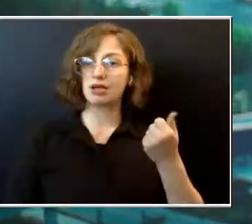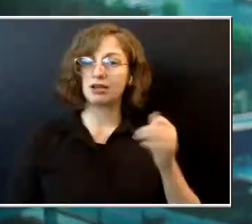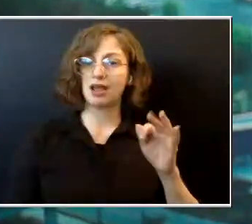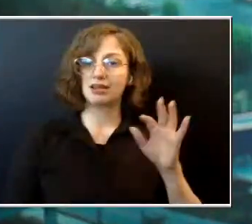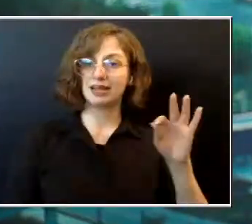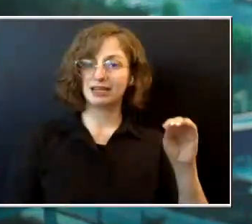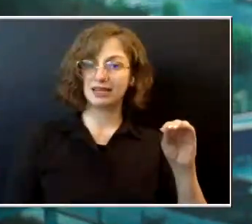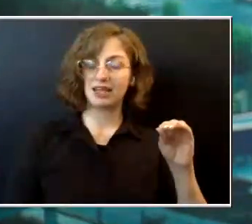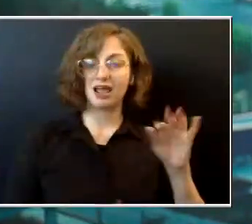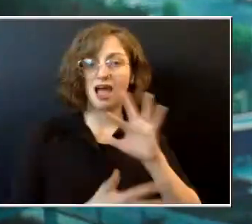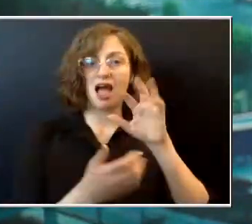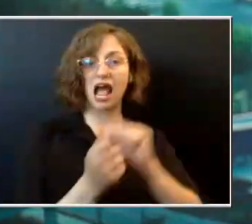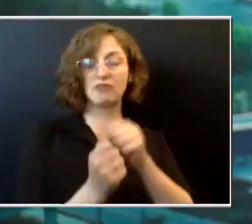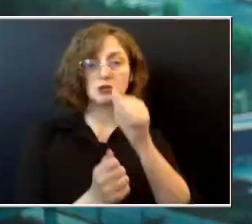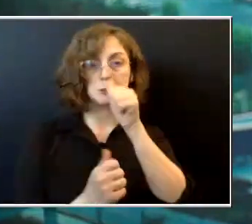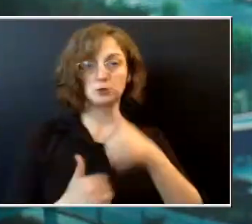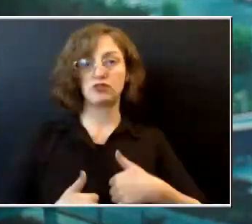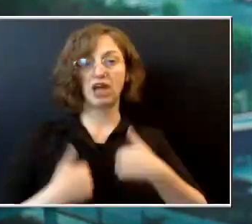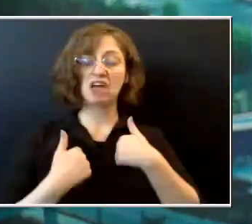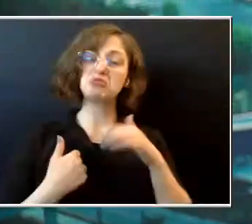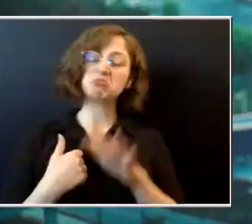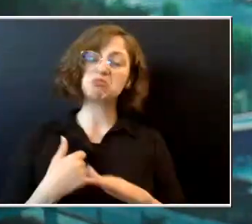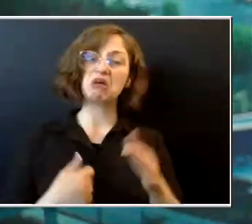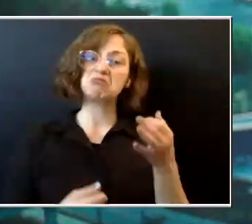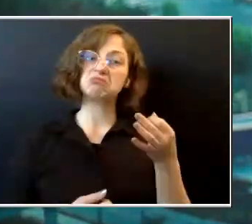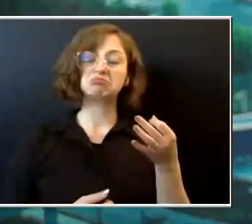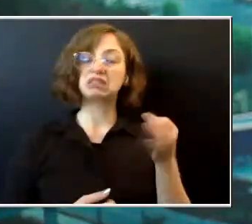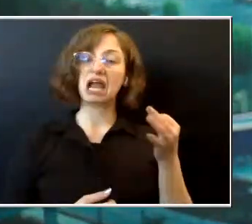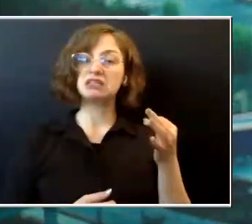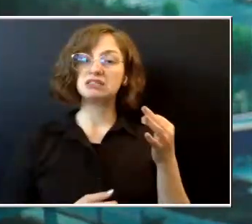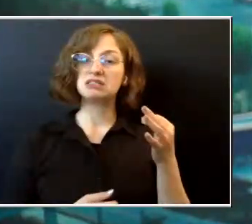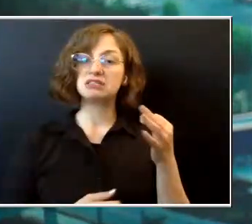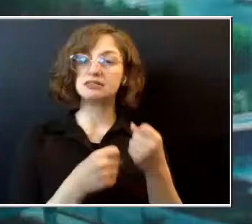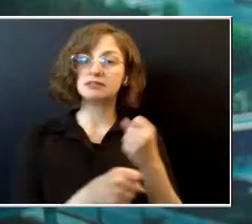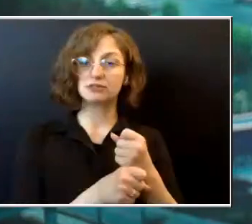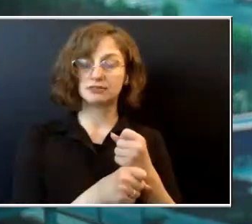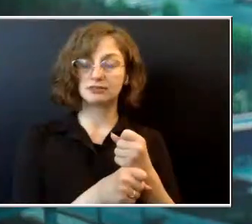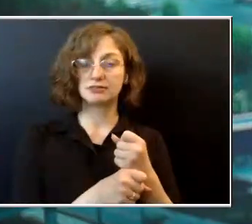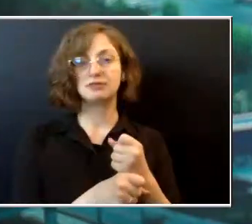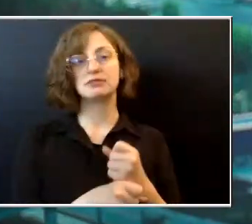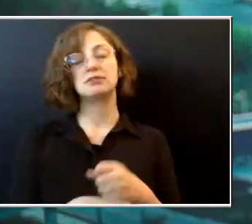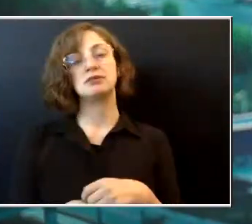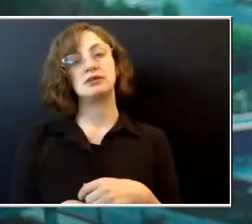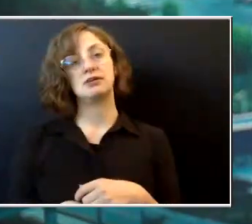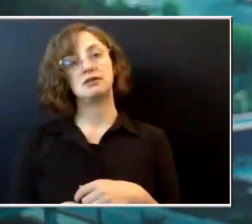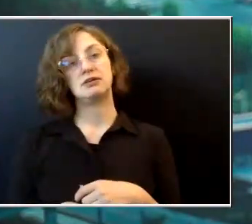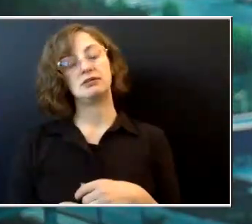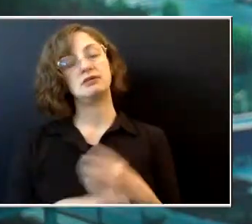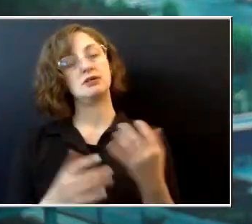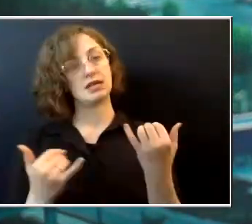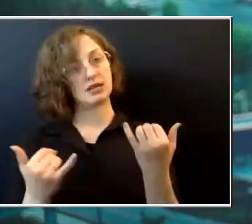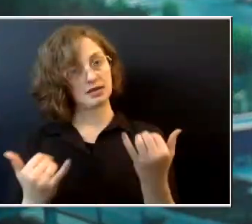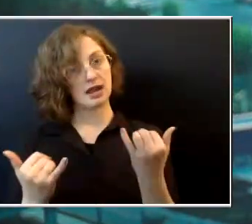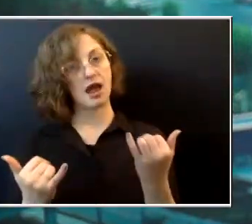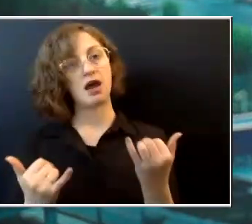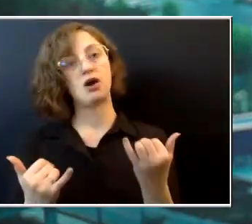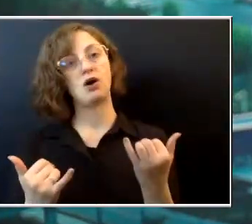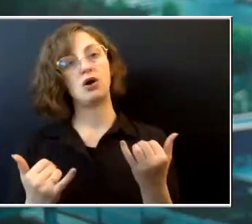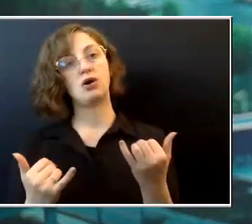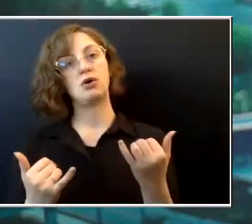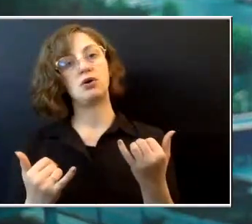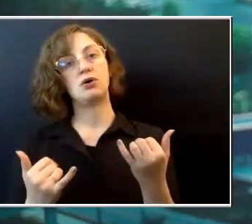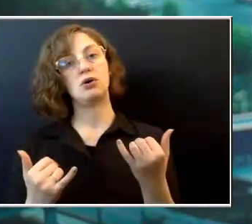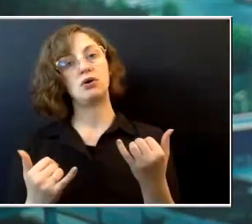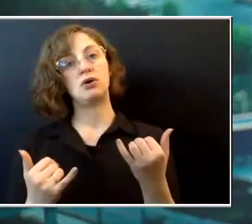And today, a patient born, which the majority of patients in CF have this defect of a delta F508 with Trikafta, may have a normal